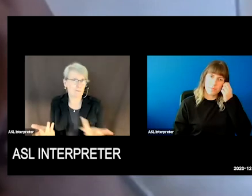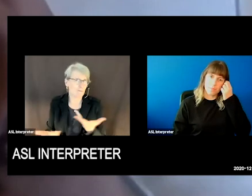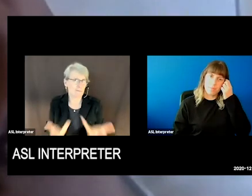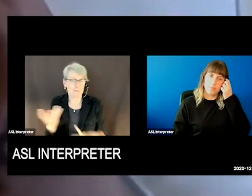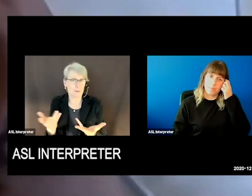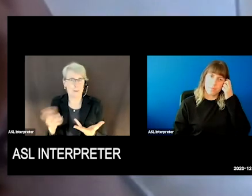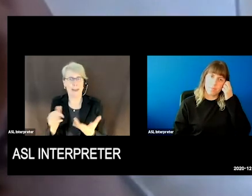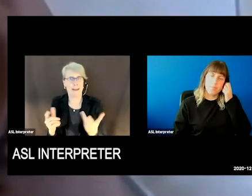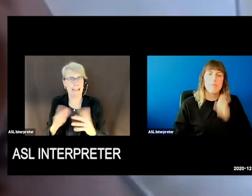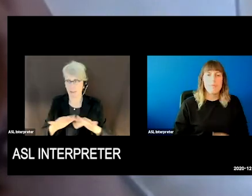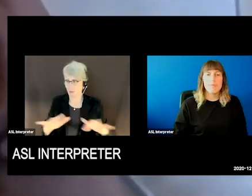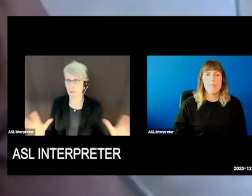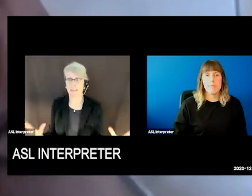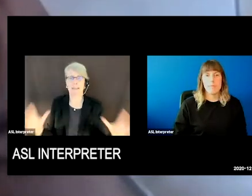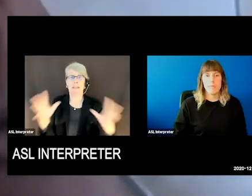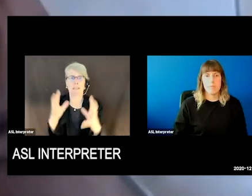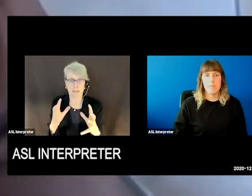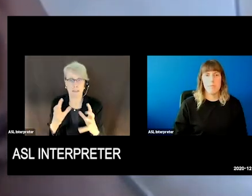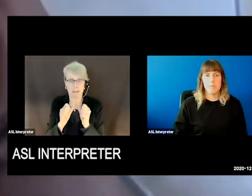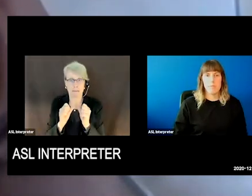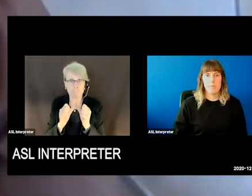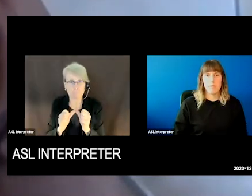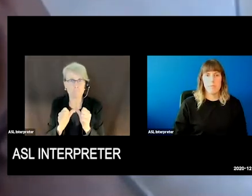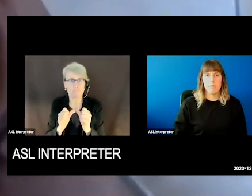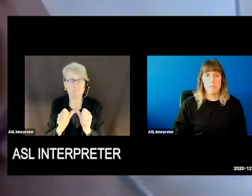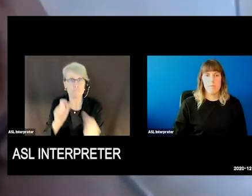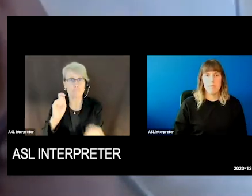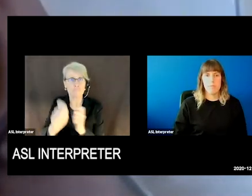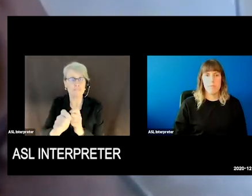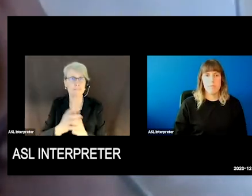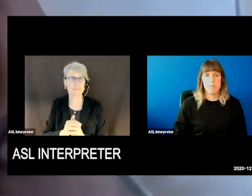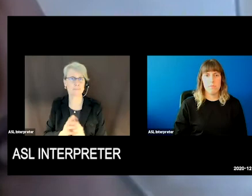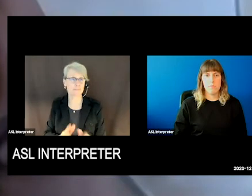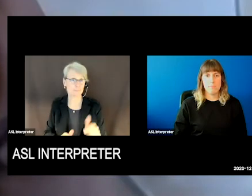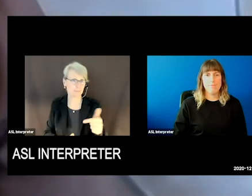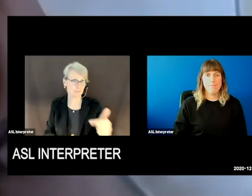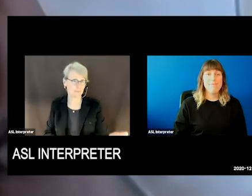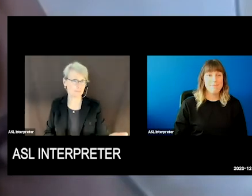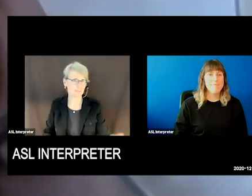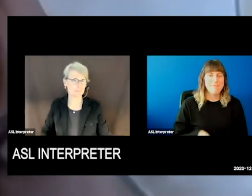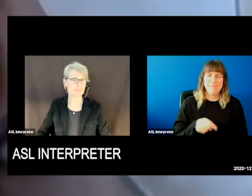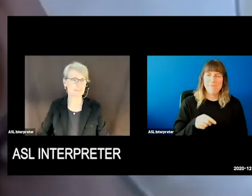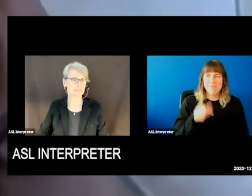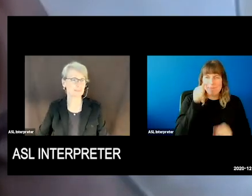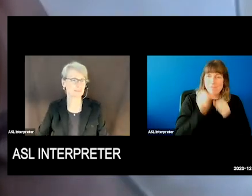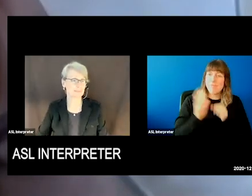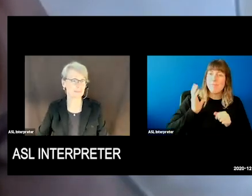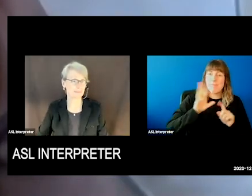into a movement? We've talked about the power of a single story.